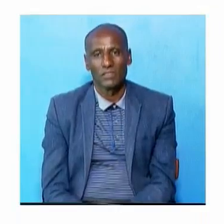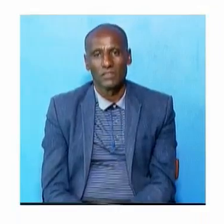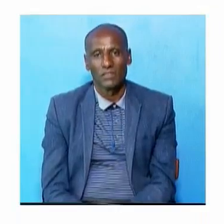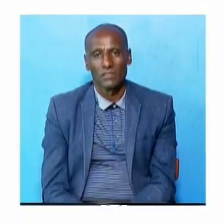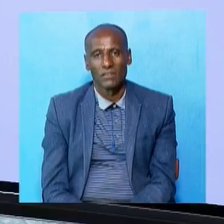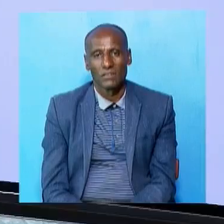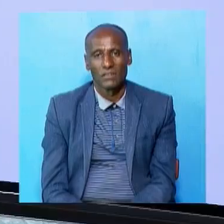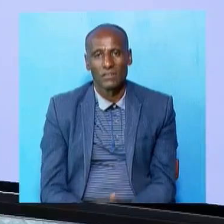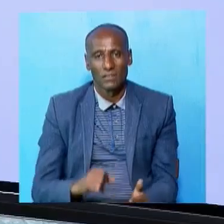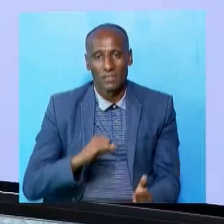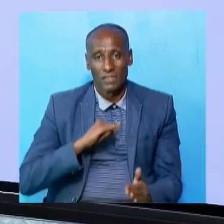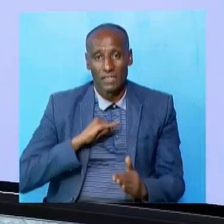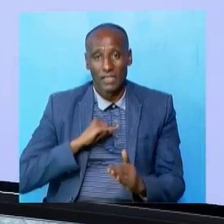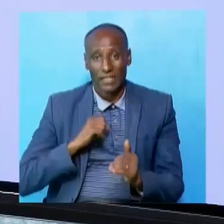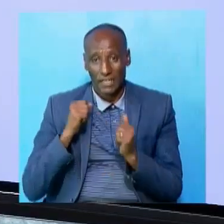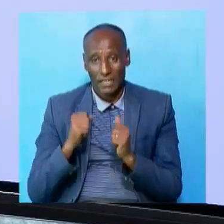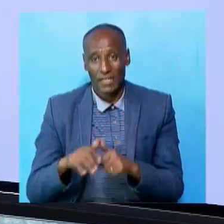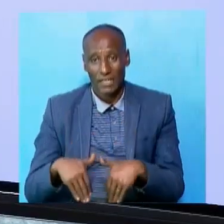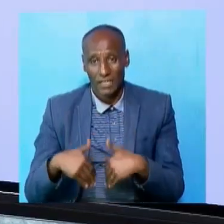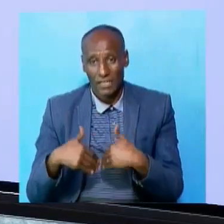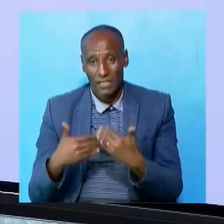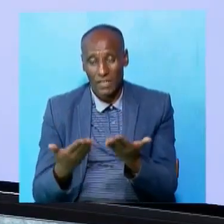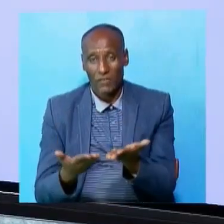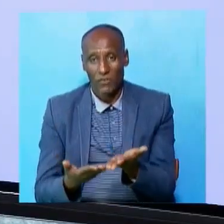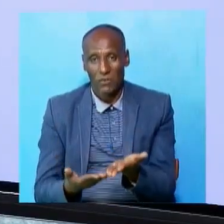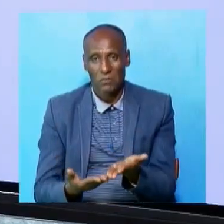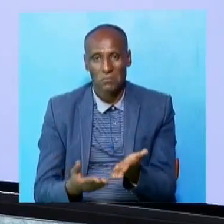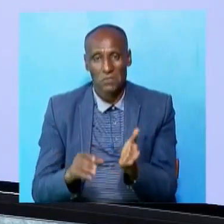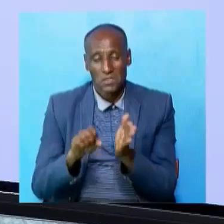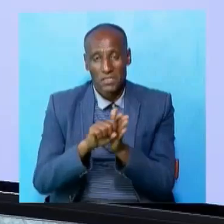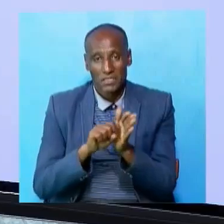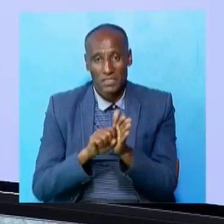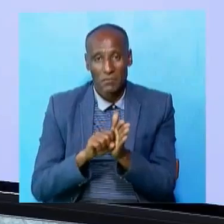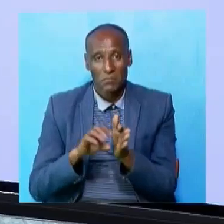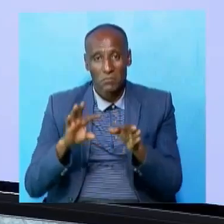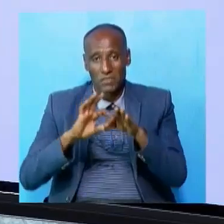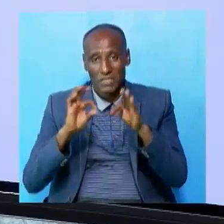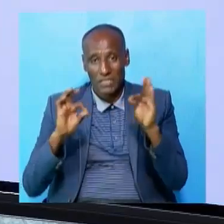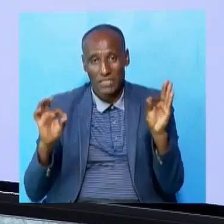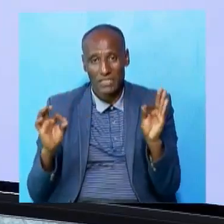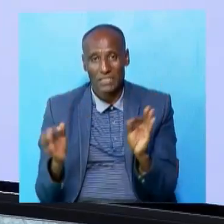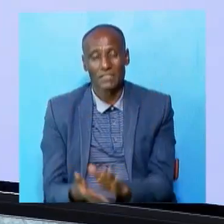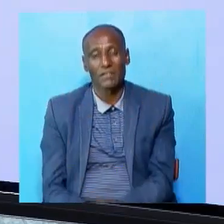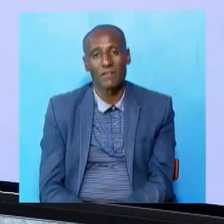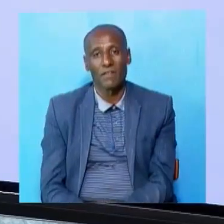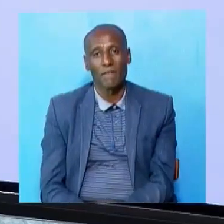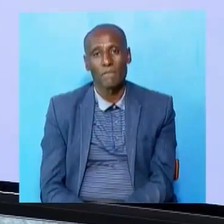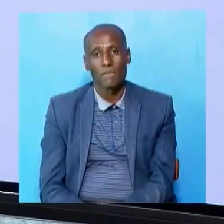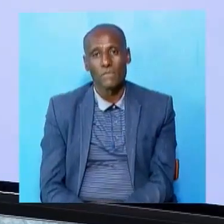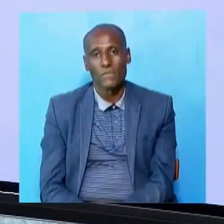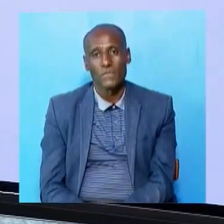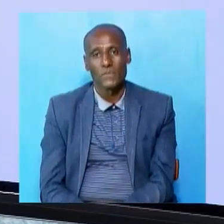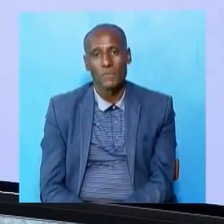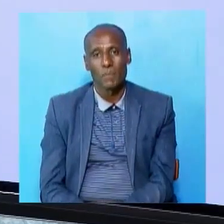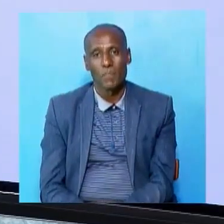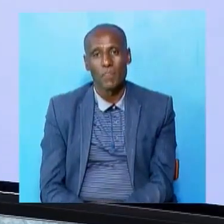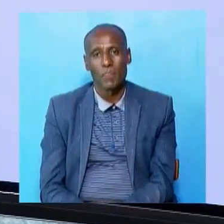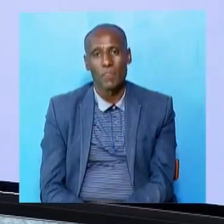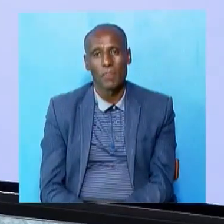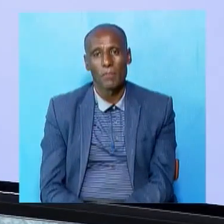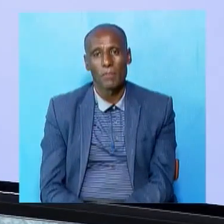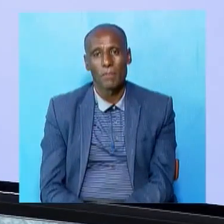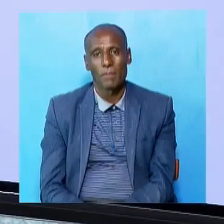I can give you some sentences in order to stress and focus on this topic, okay? Look.